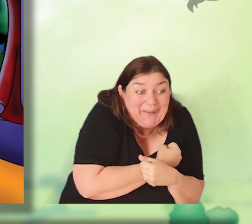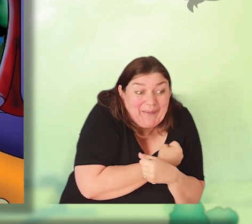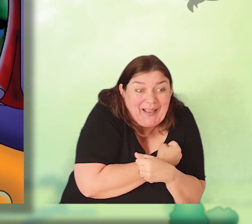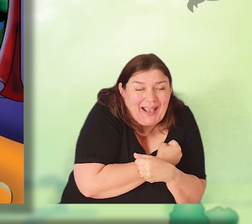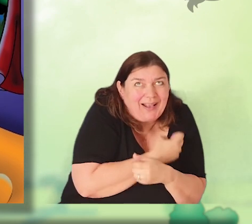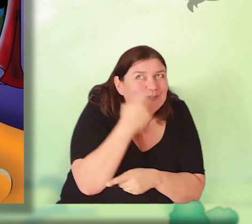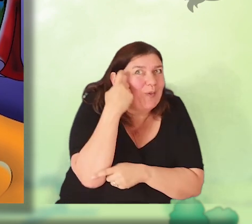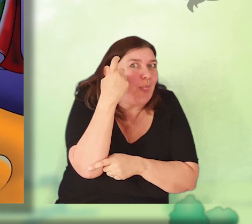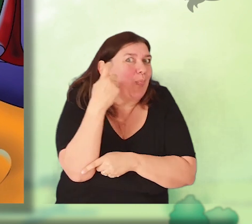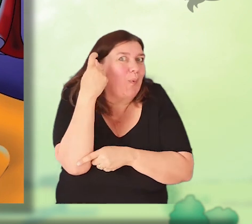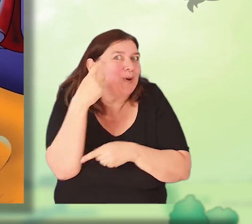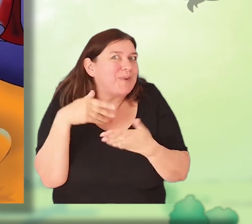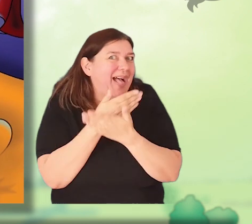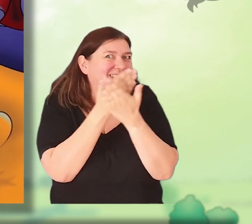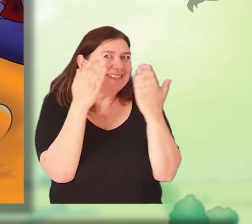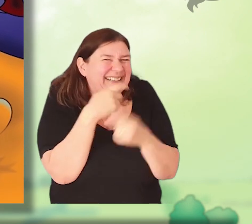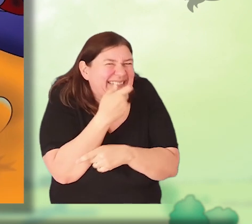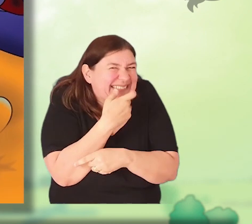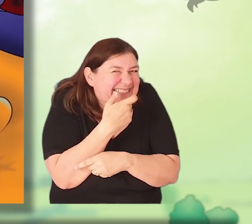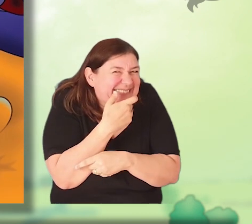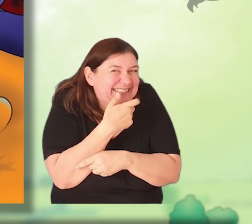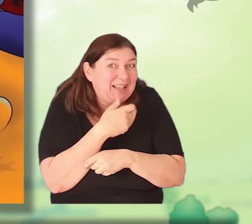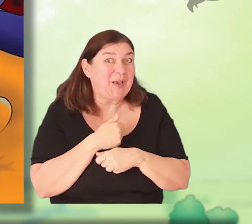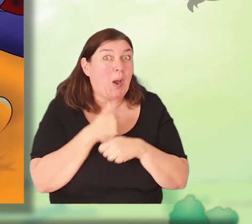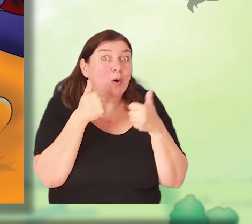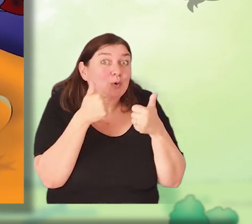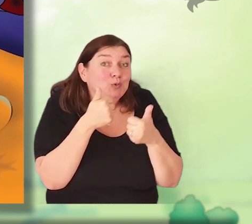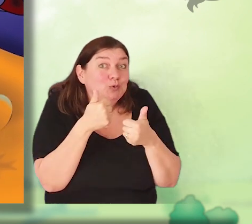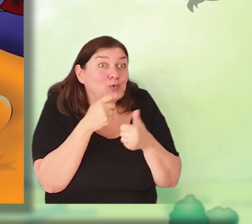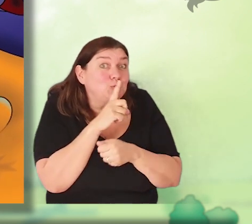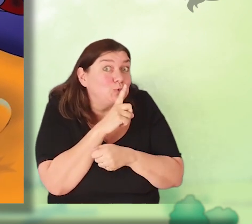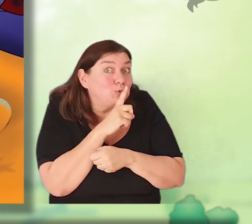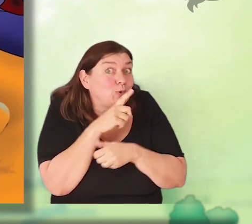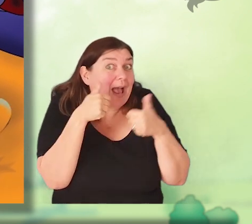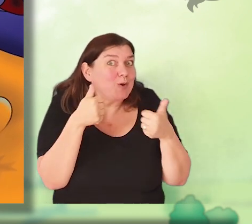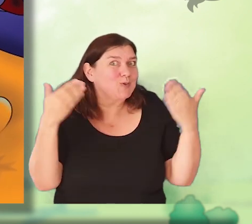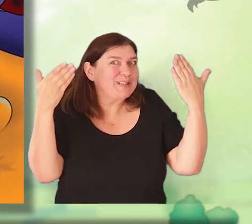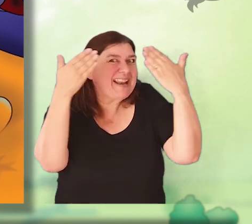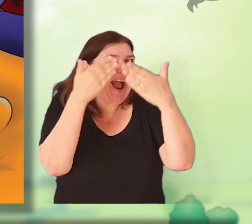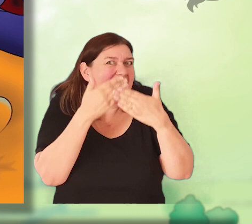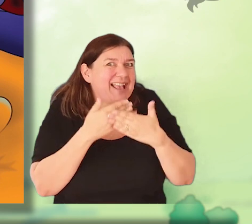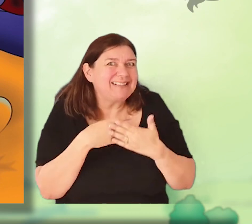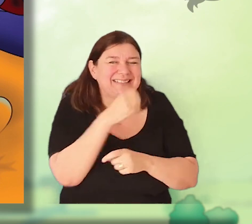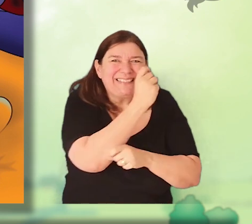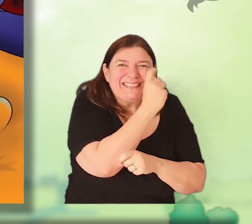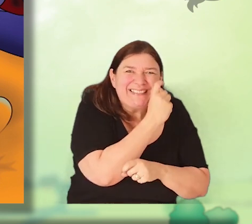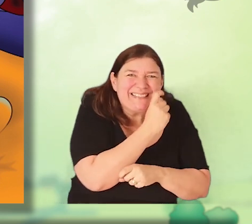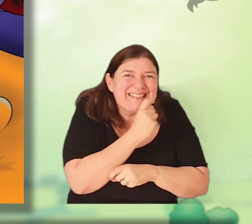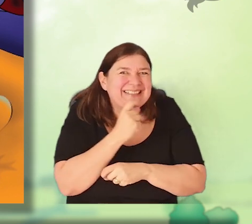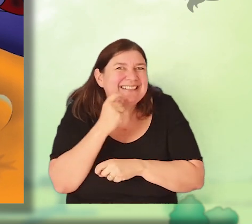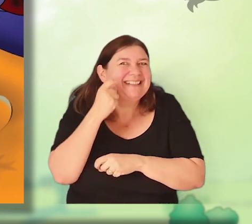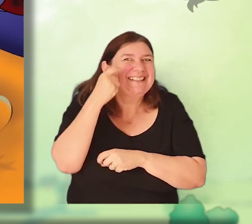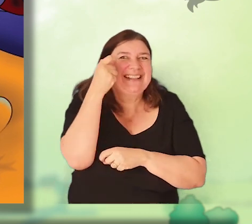her day, she gave a laugh and a snigger. Good night, whispered Molly, whose grin was now bigger.